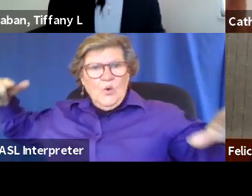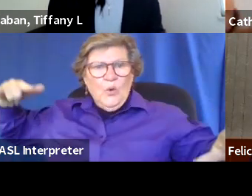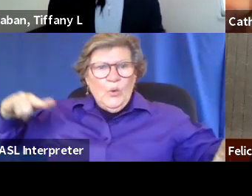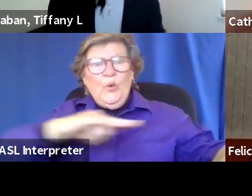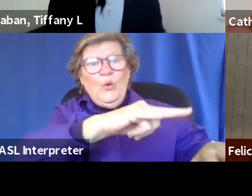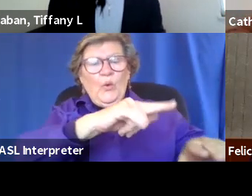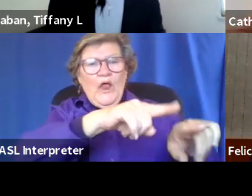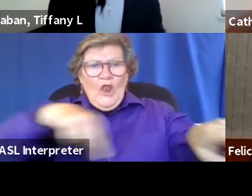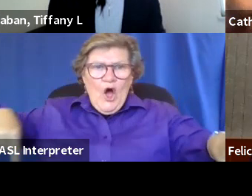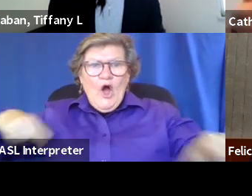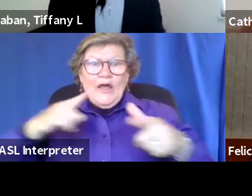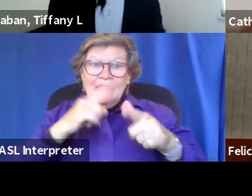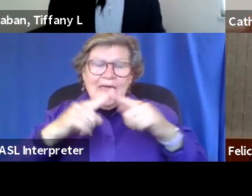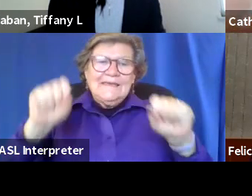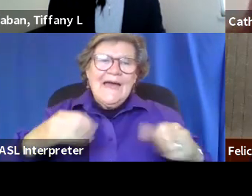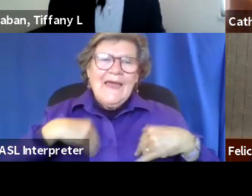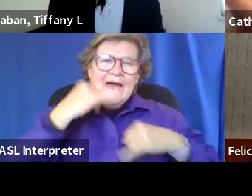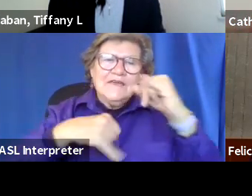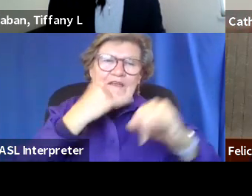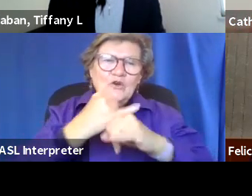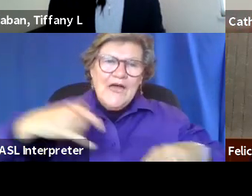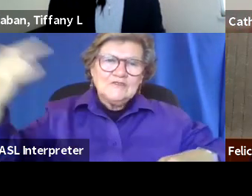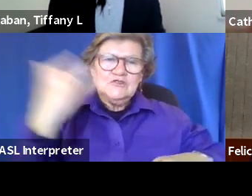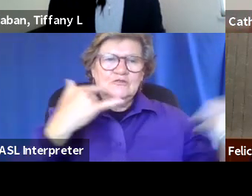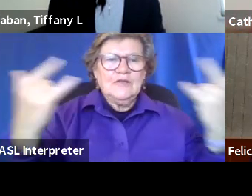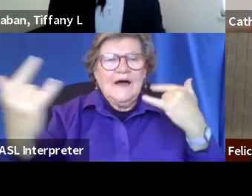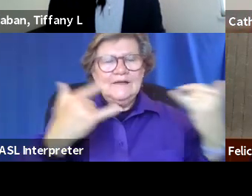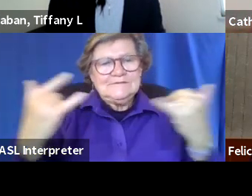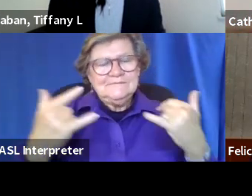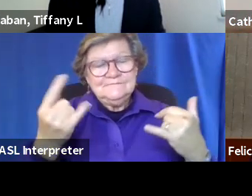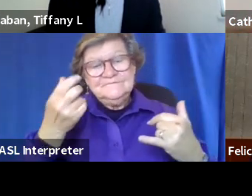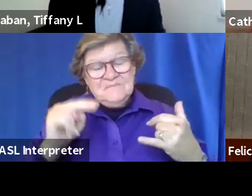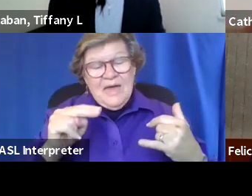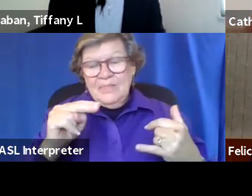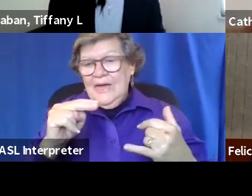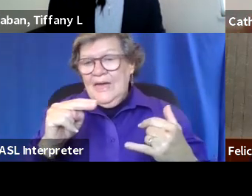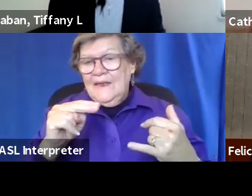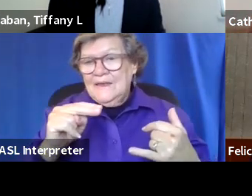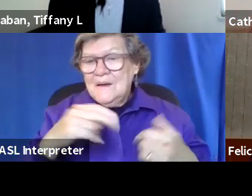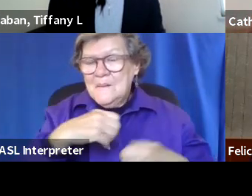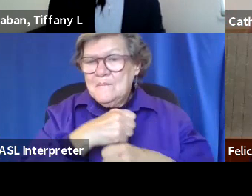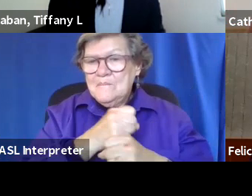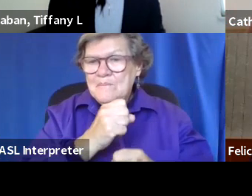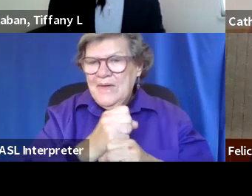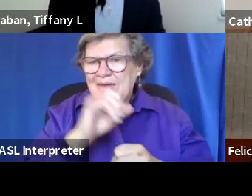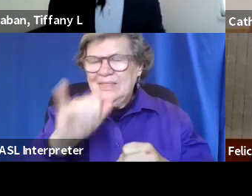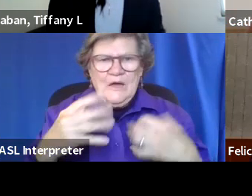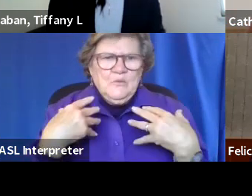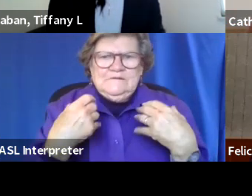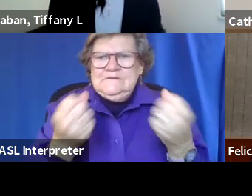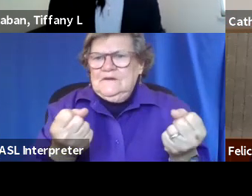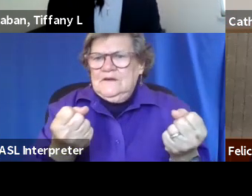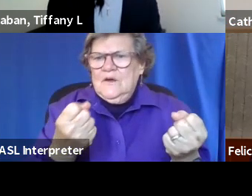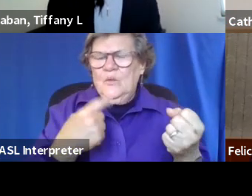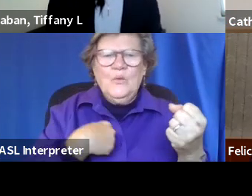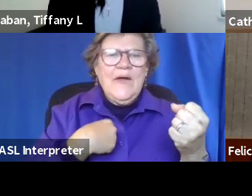increase more money into the district and increase more jobs. There you go, we solved the job problem. It also means increasing coastal resiliency. We have to restrict new development in zones one,